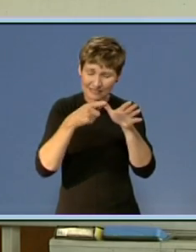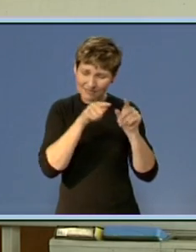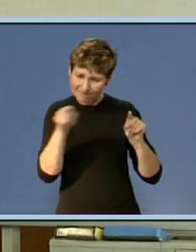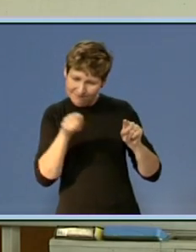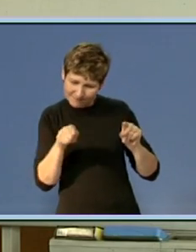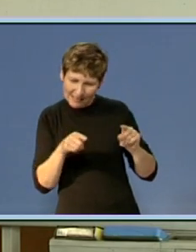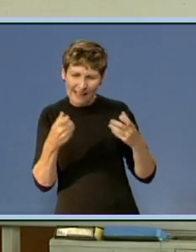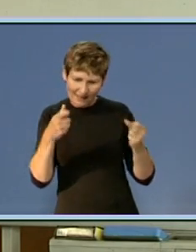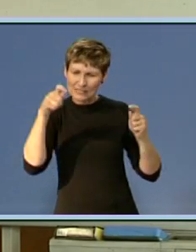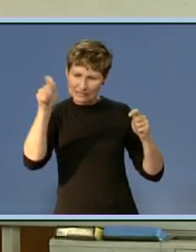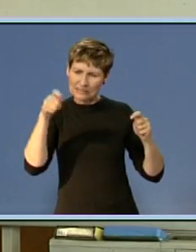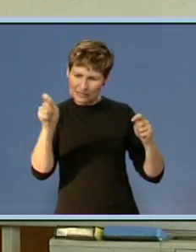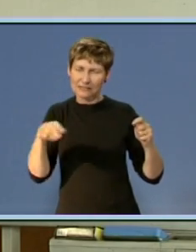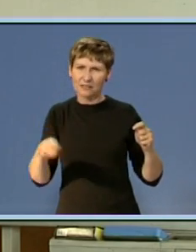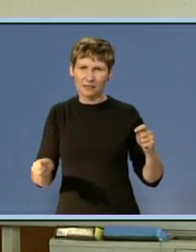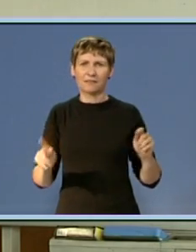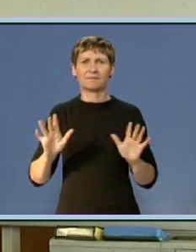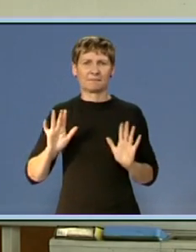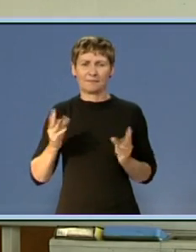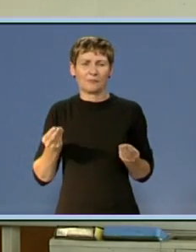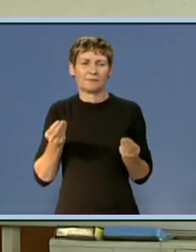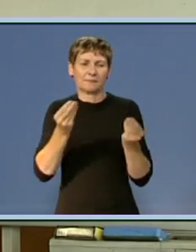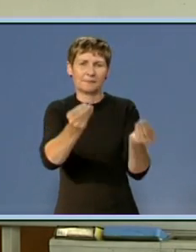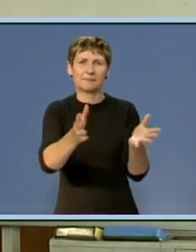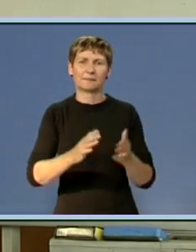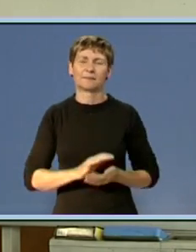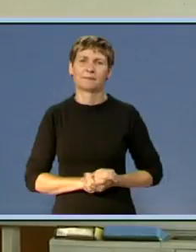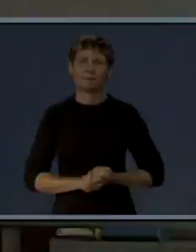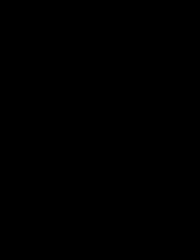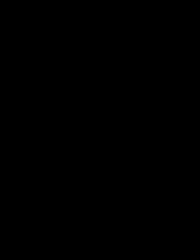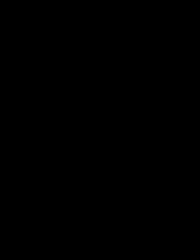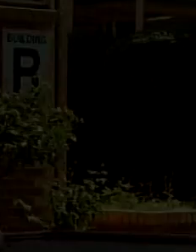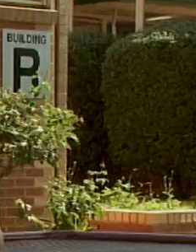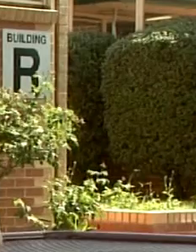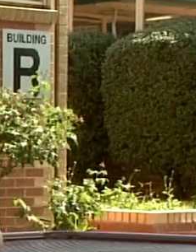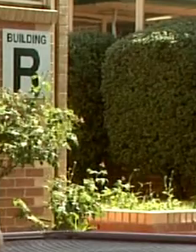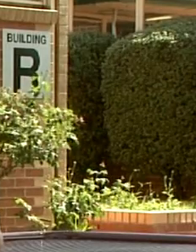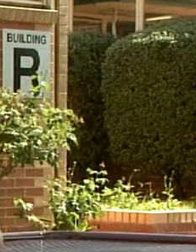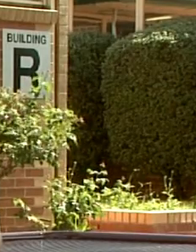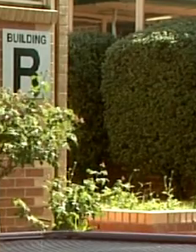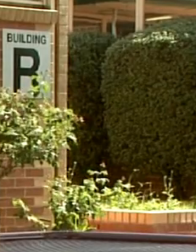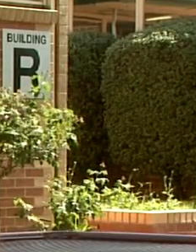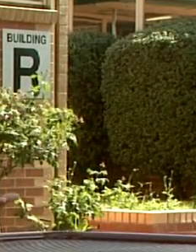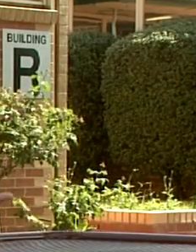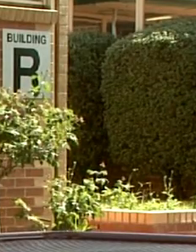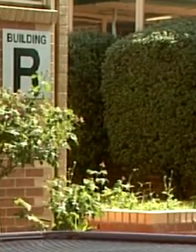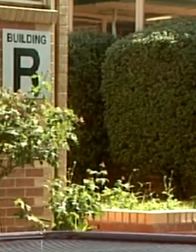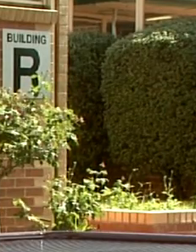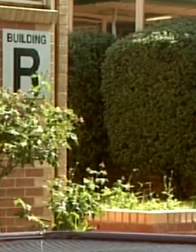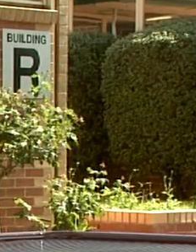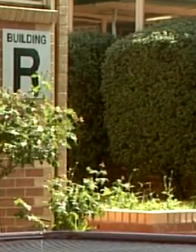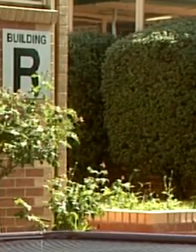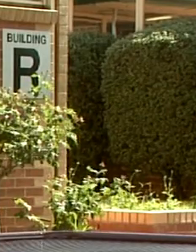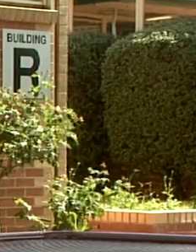made the right points, and I think that's what I was looking for in all the written work. The teachers weren't aware